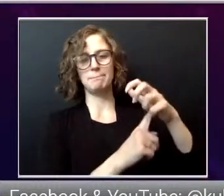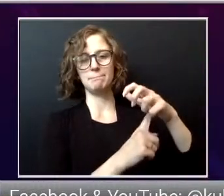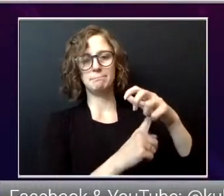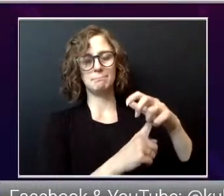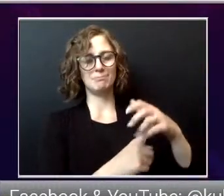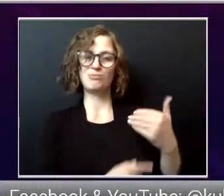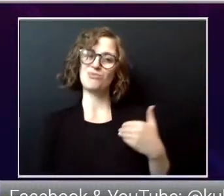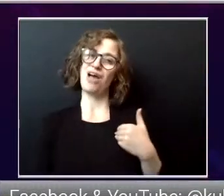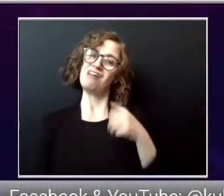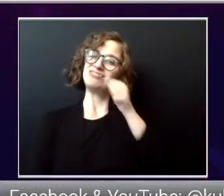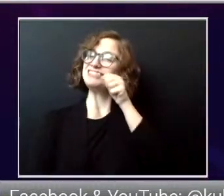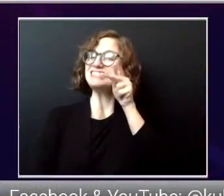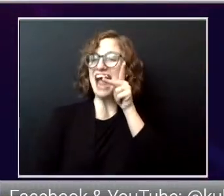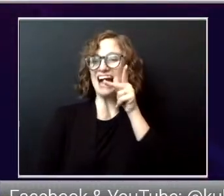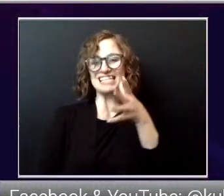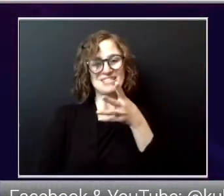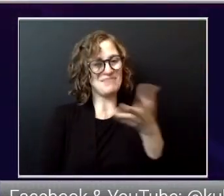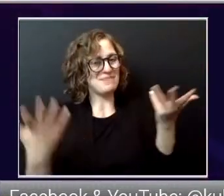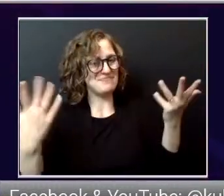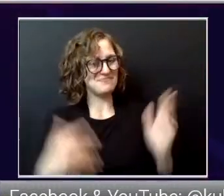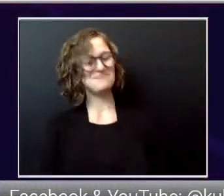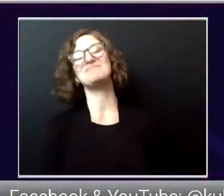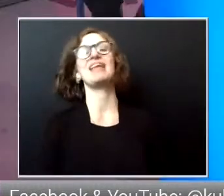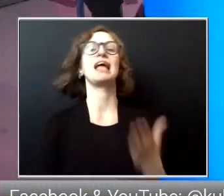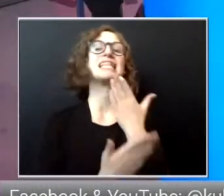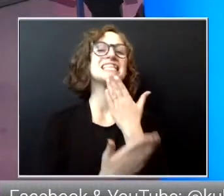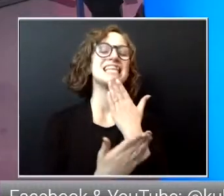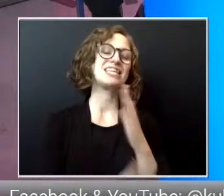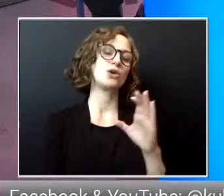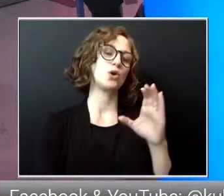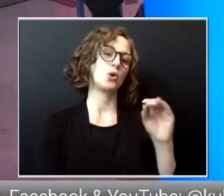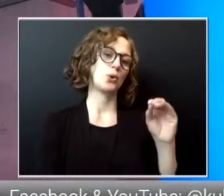Yeah. Thank you so much to the Cook family, to Grandma,